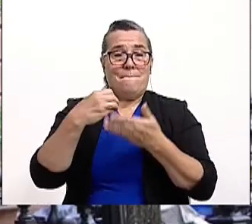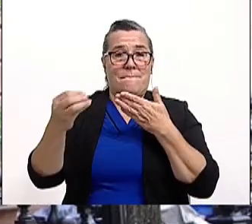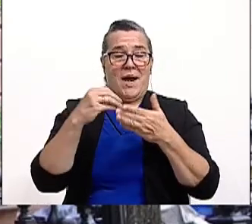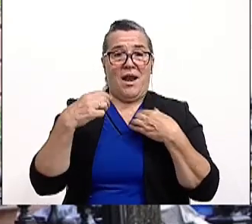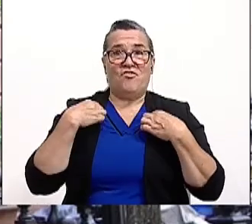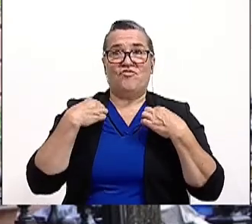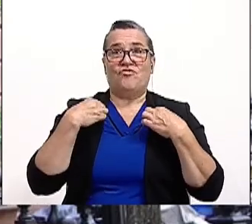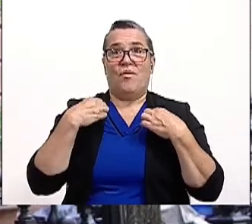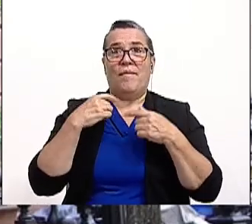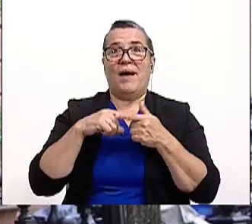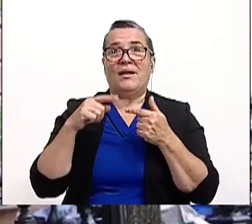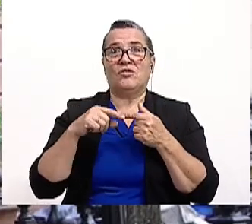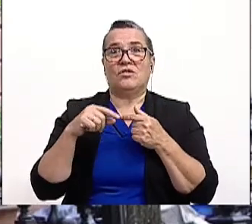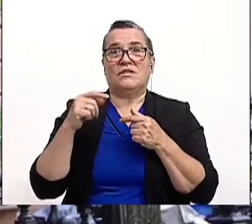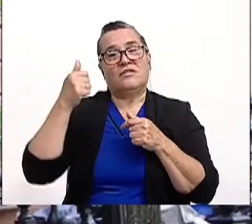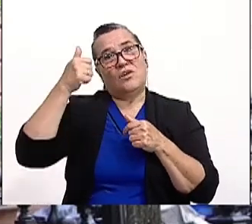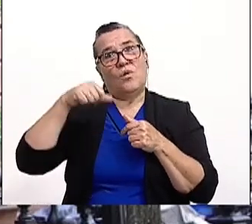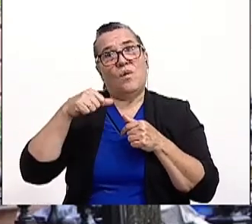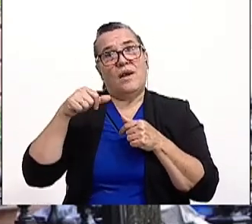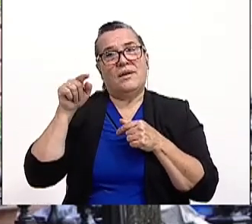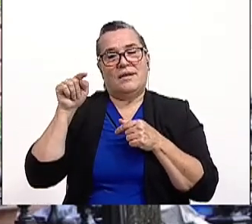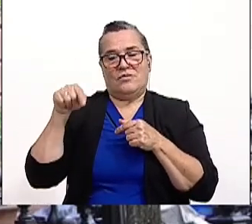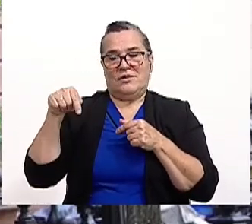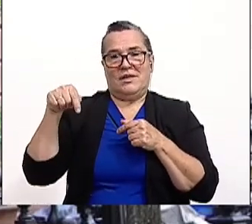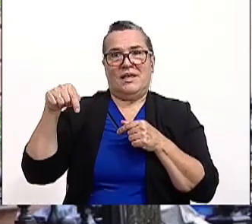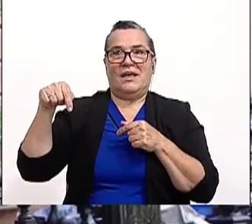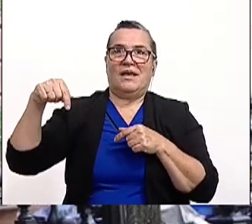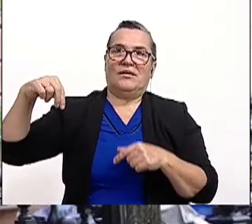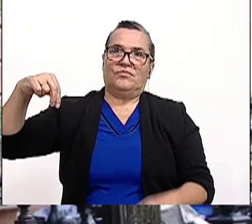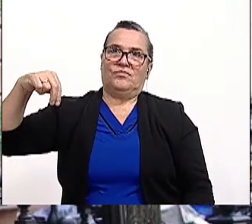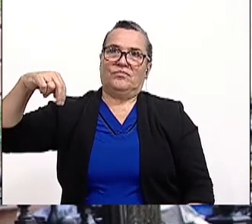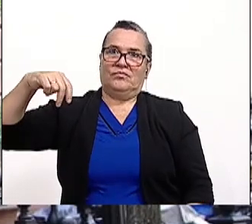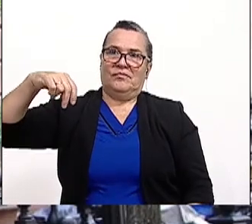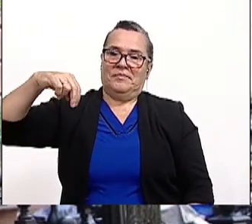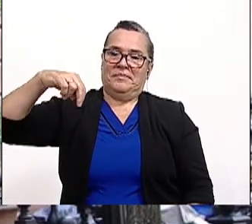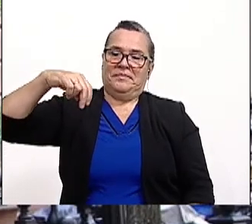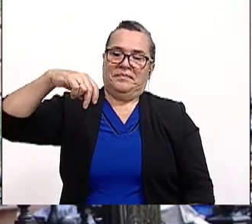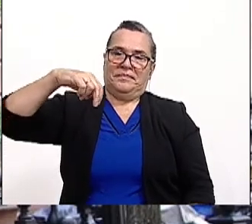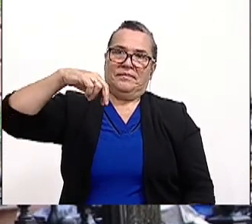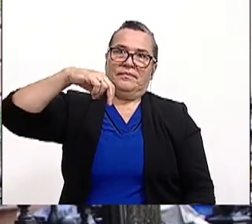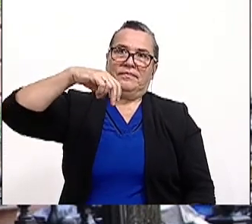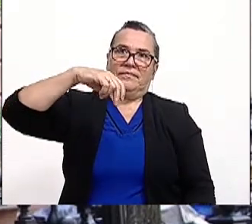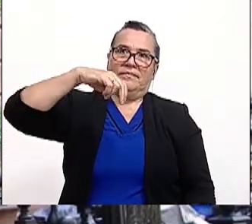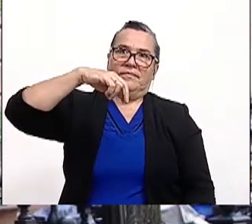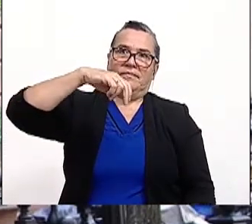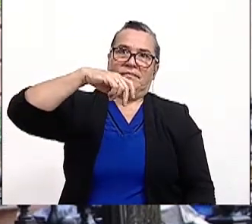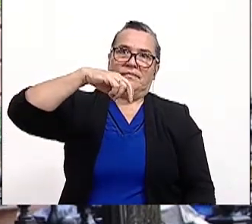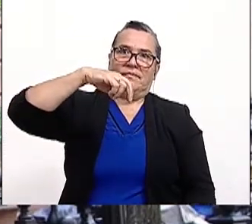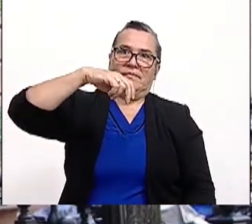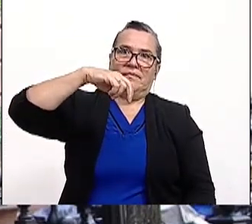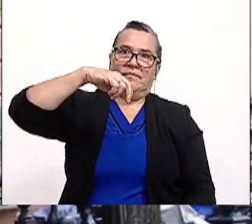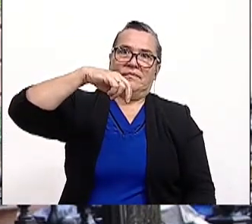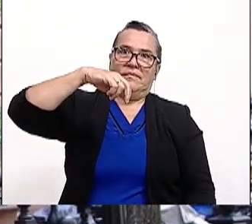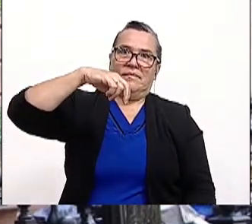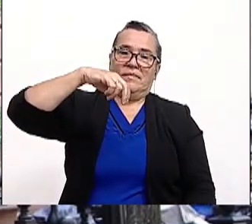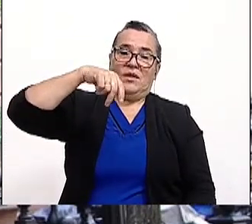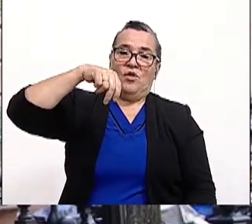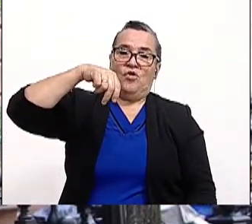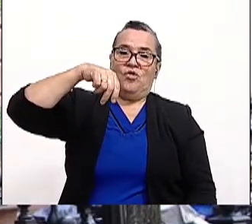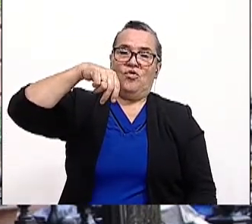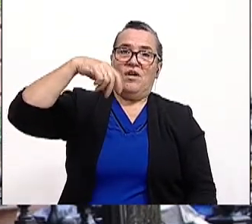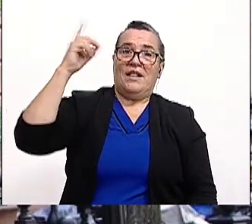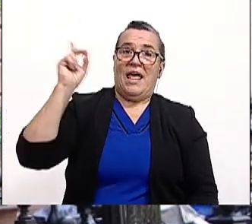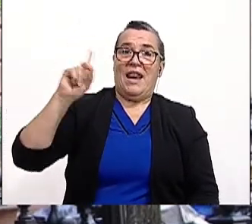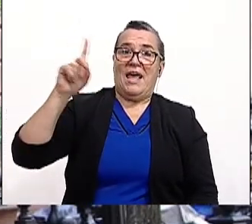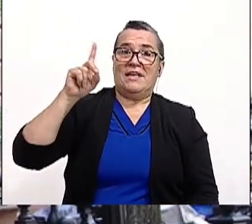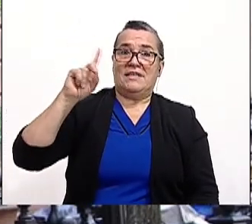get there, remember that you are here, right? Go straight ahead over here, then turn right